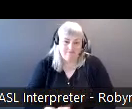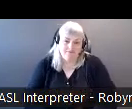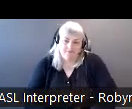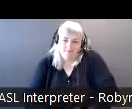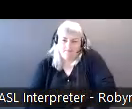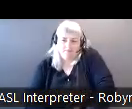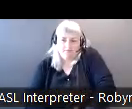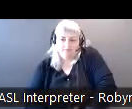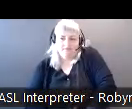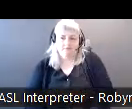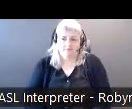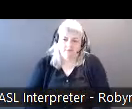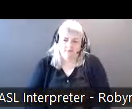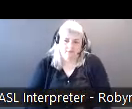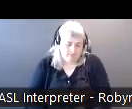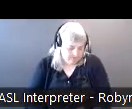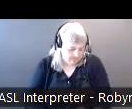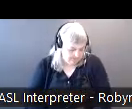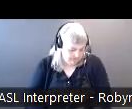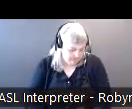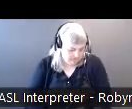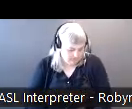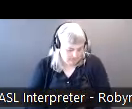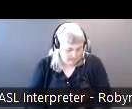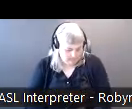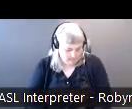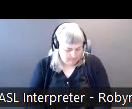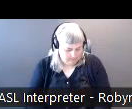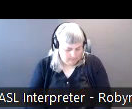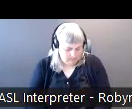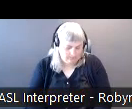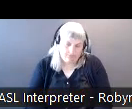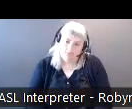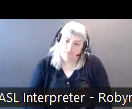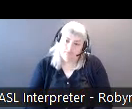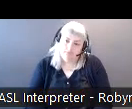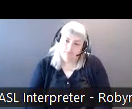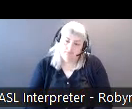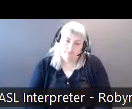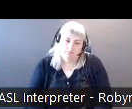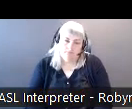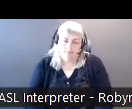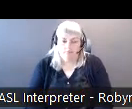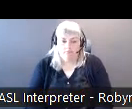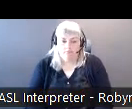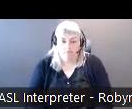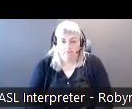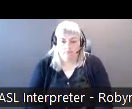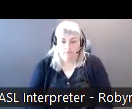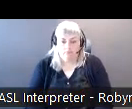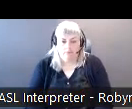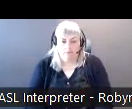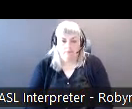So, some of the questions that I like to start with when we're talking about our own self care is, what are